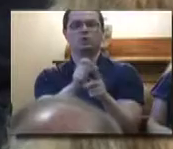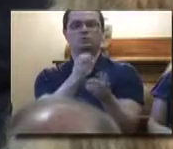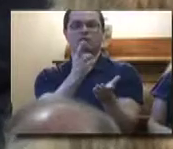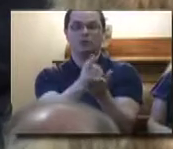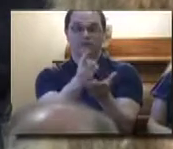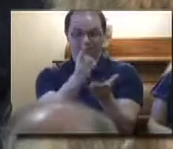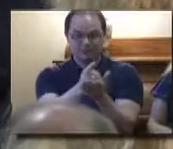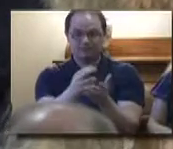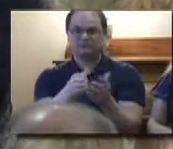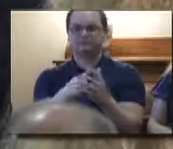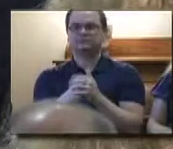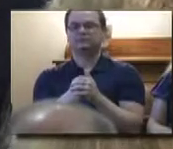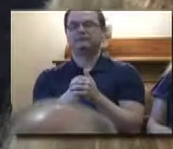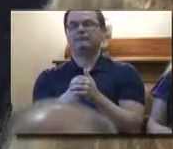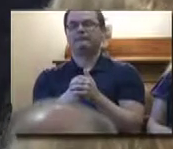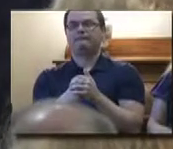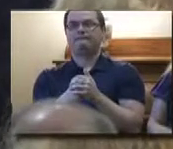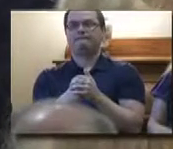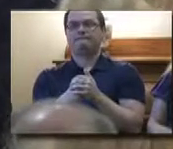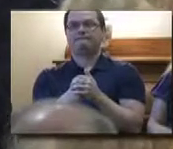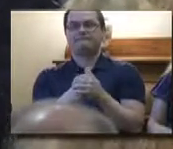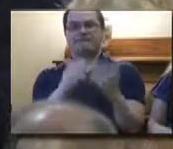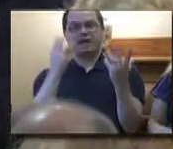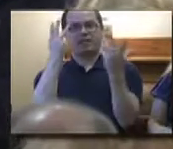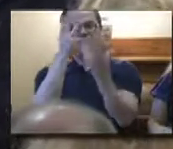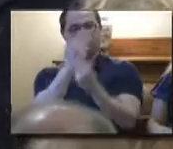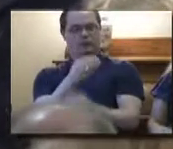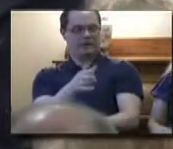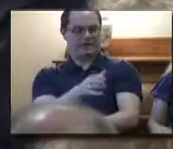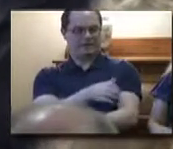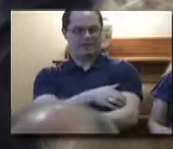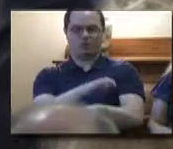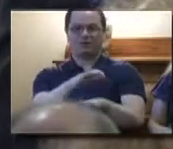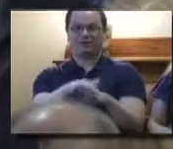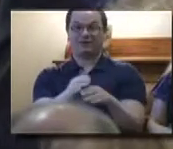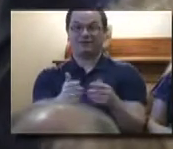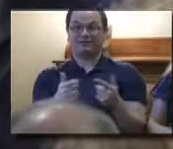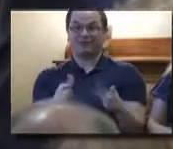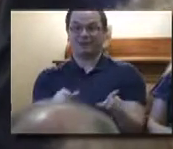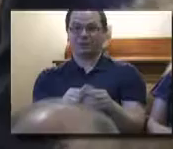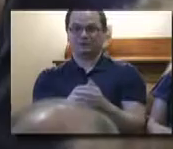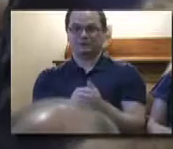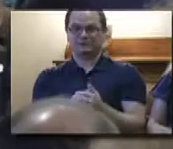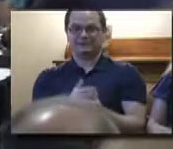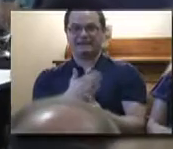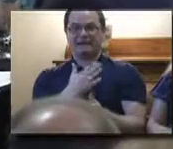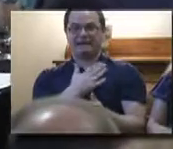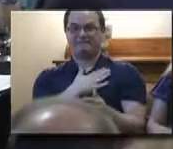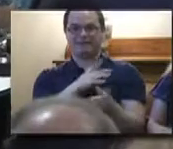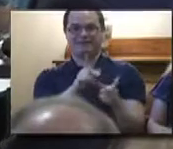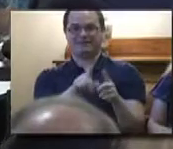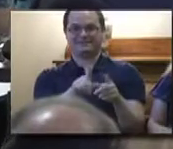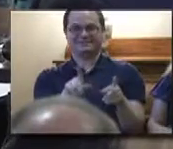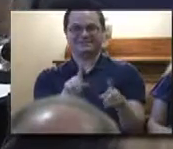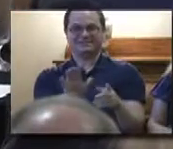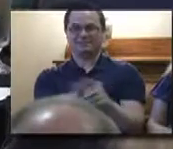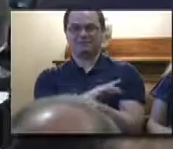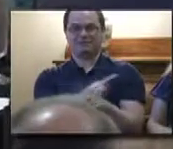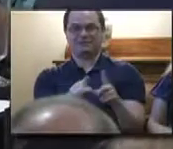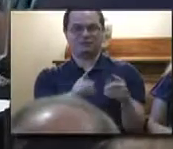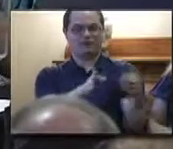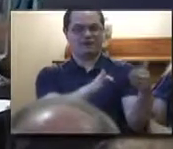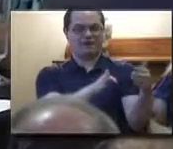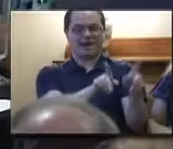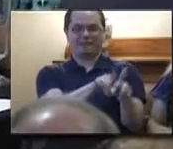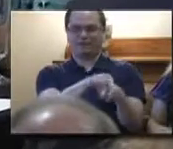rehabilitate and, you know, the beauty, the power of the English language. And mine is completely different. I'm going to turn the